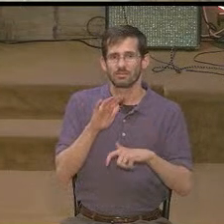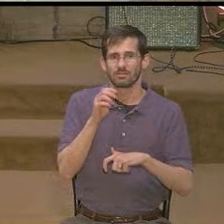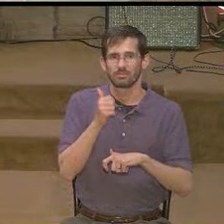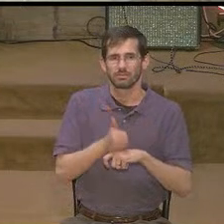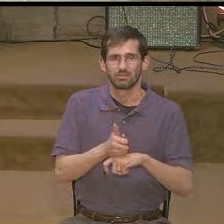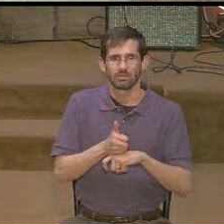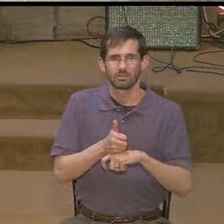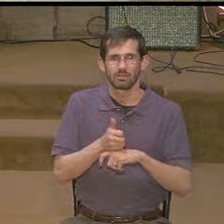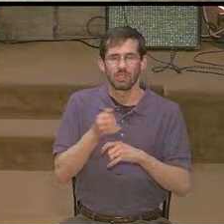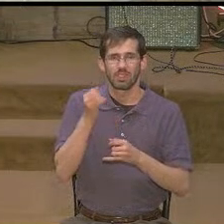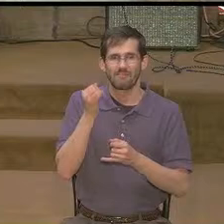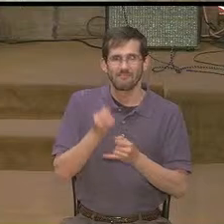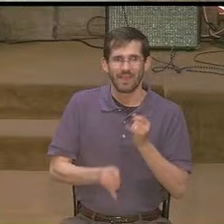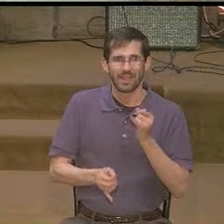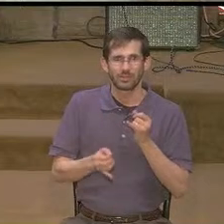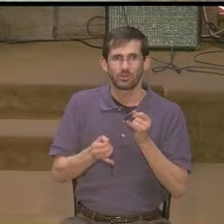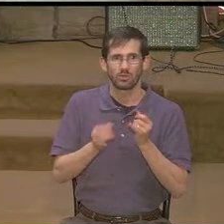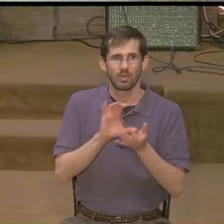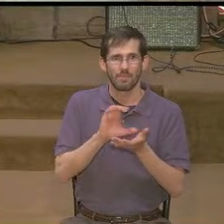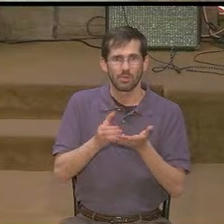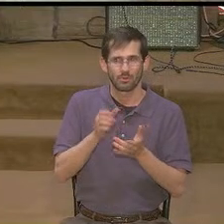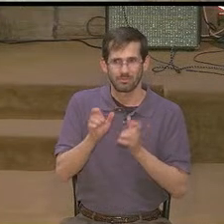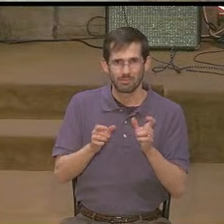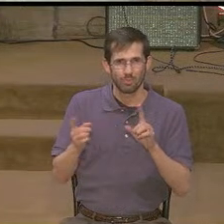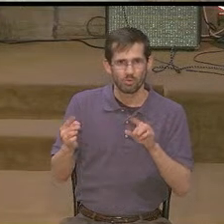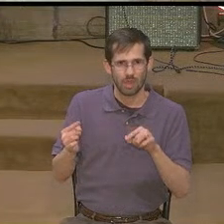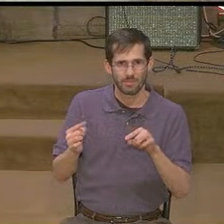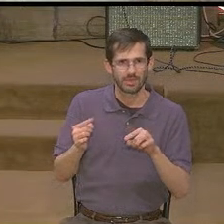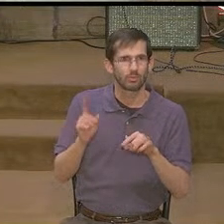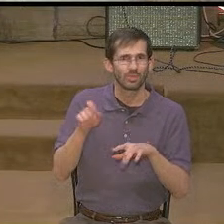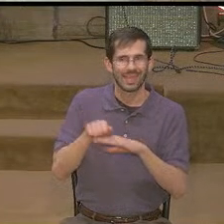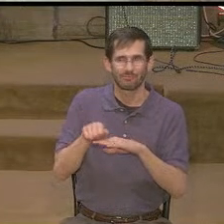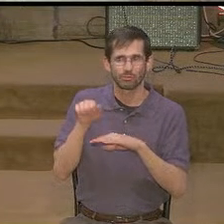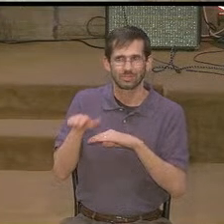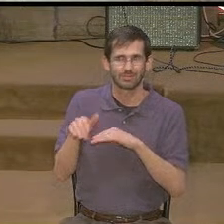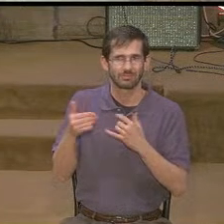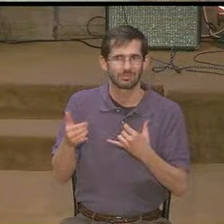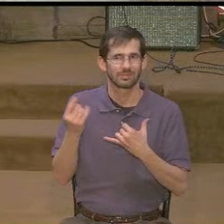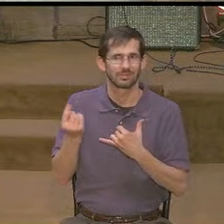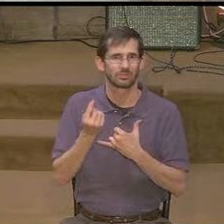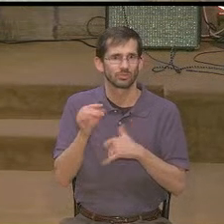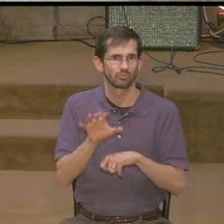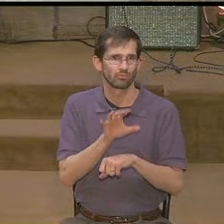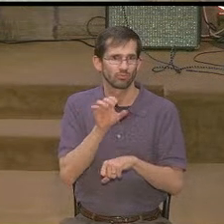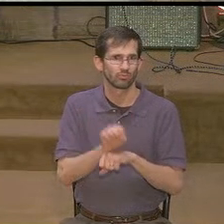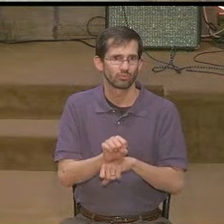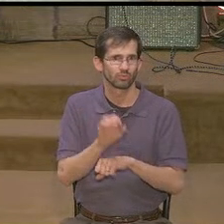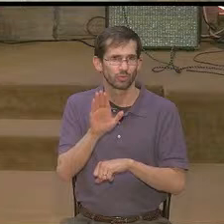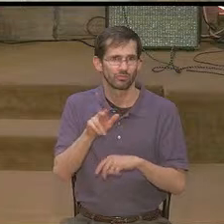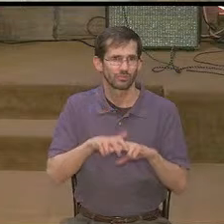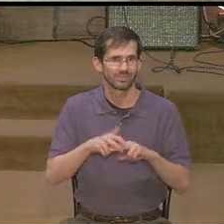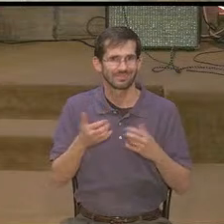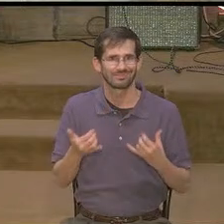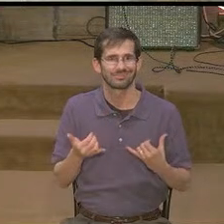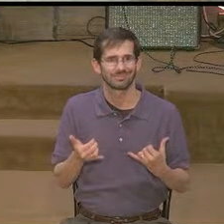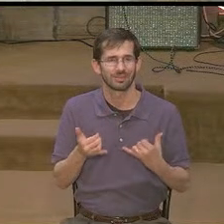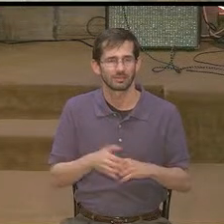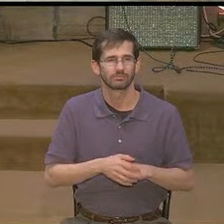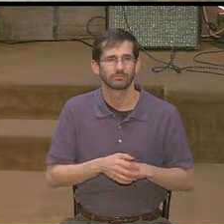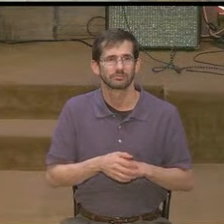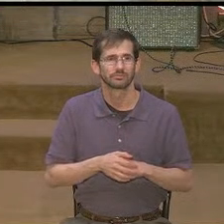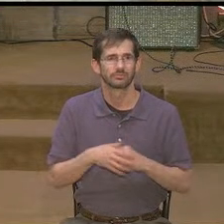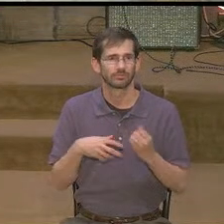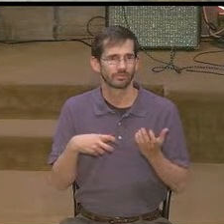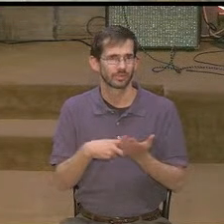the caterer on Tuesday. Reserve your seat tonight. Tickets